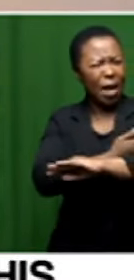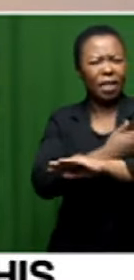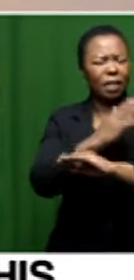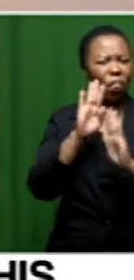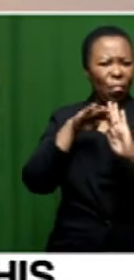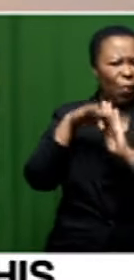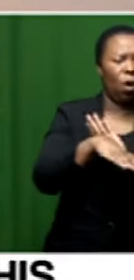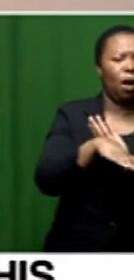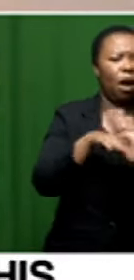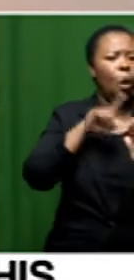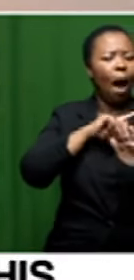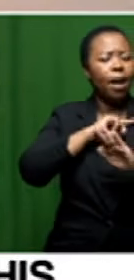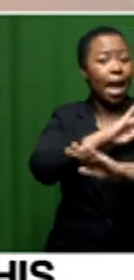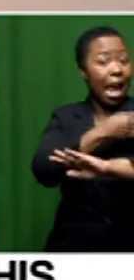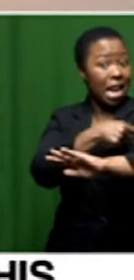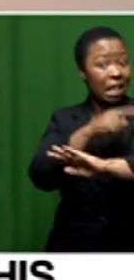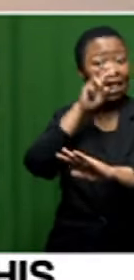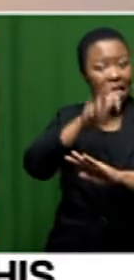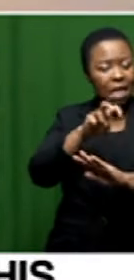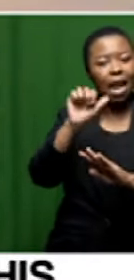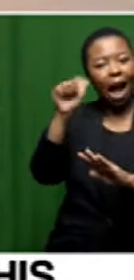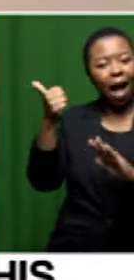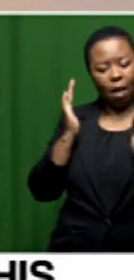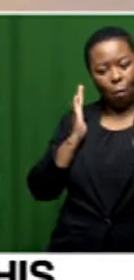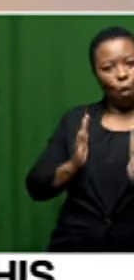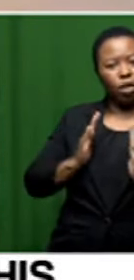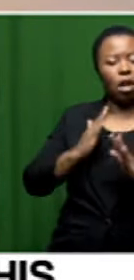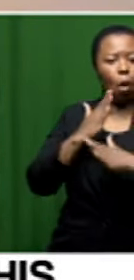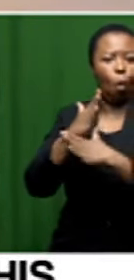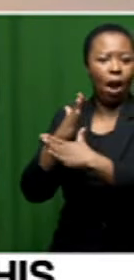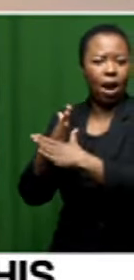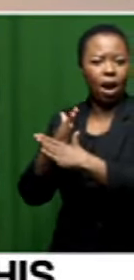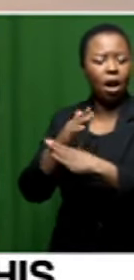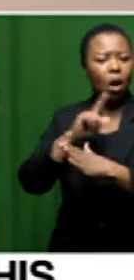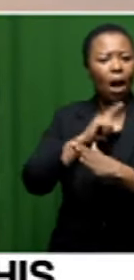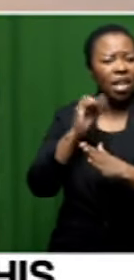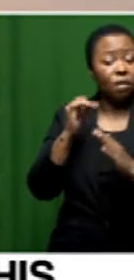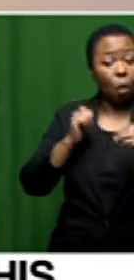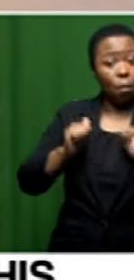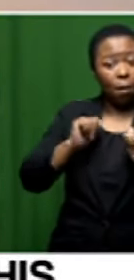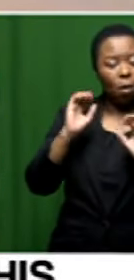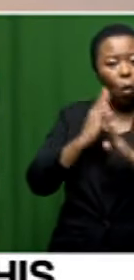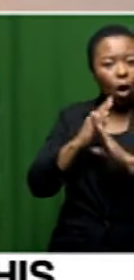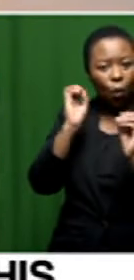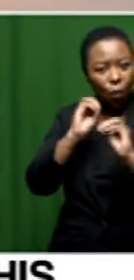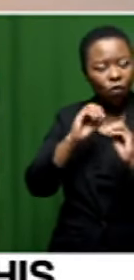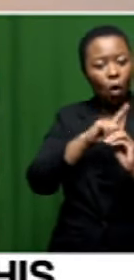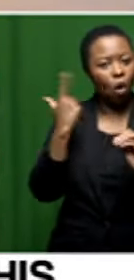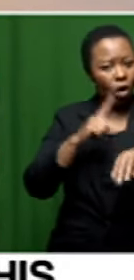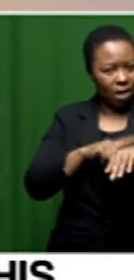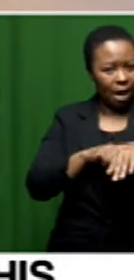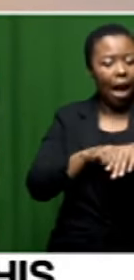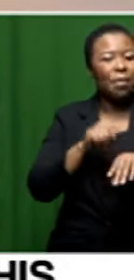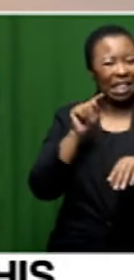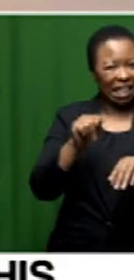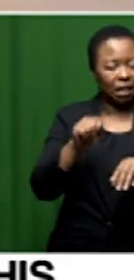which energy is required by other body systems to perform functions which go without being performed, and over a long period of time